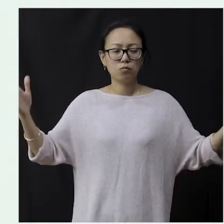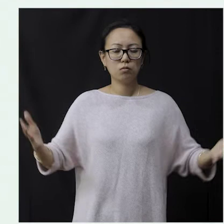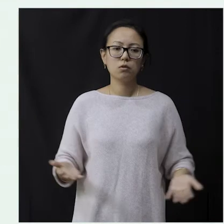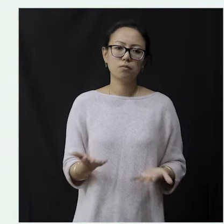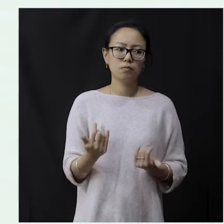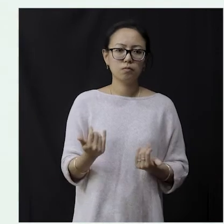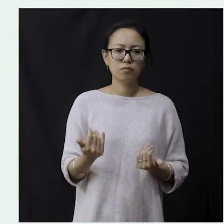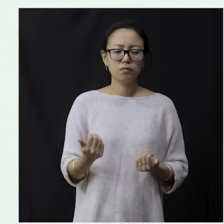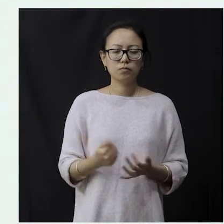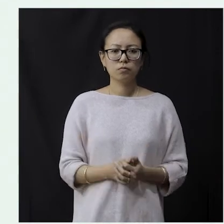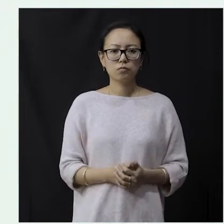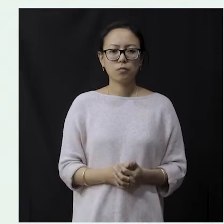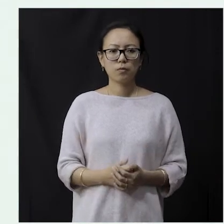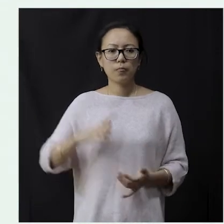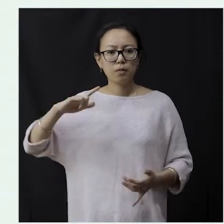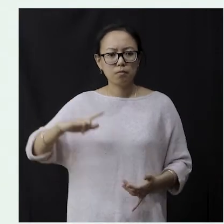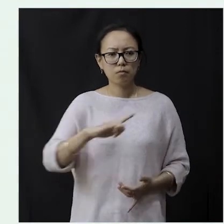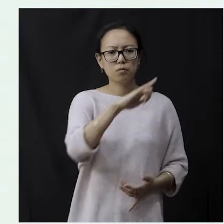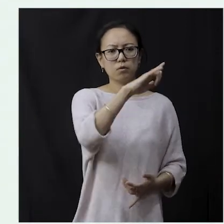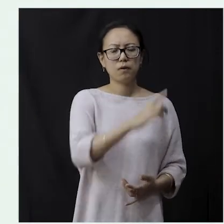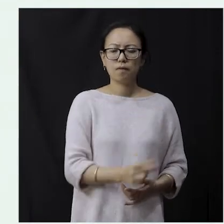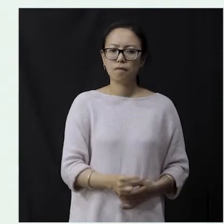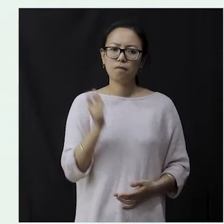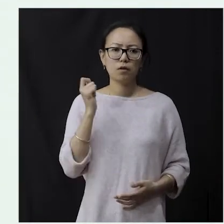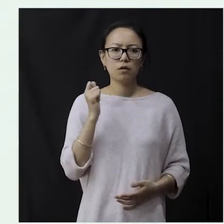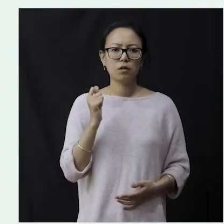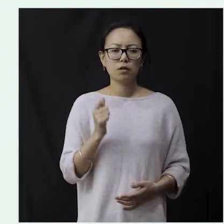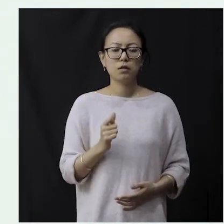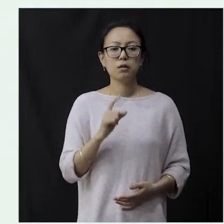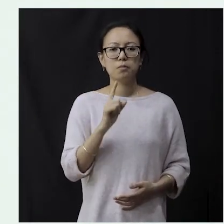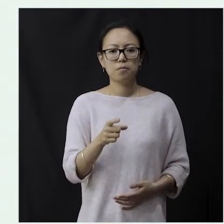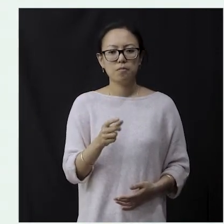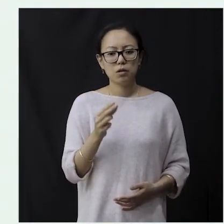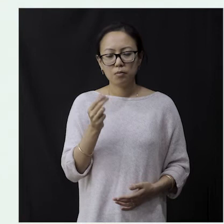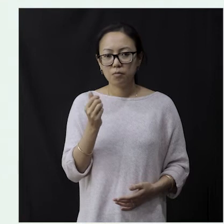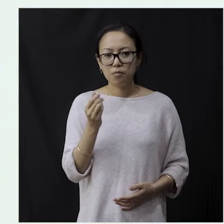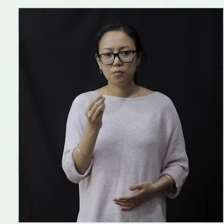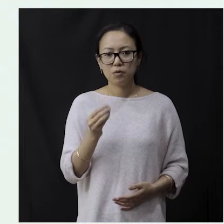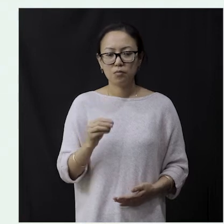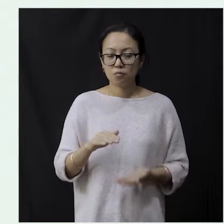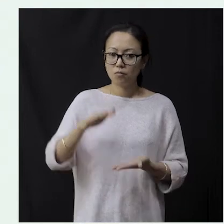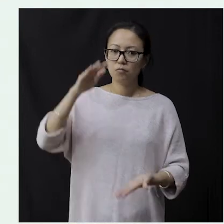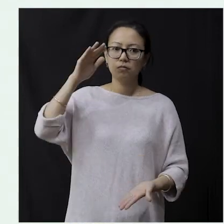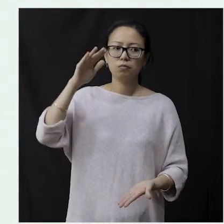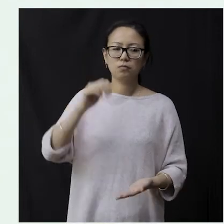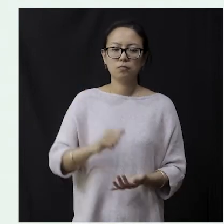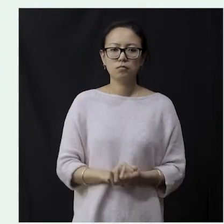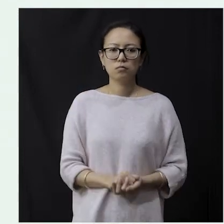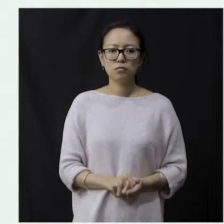And aeroplane is also the fastest and the most expensive means of transportation.